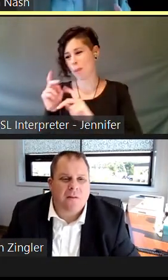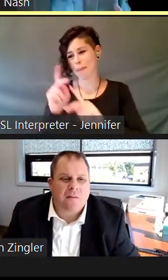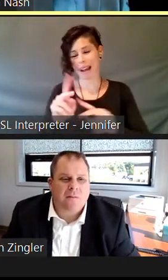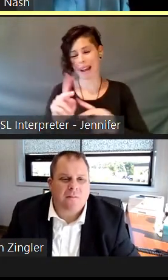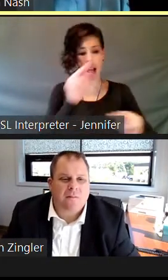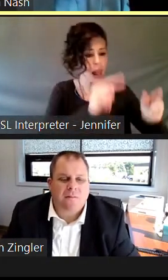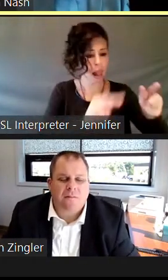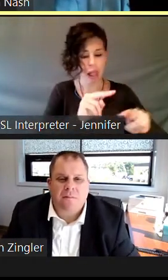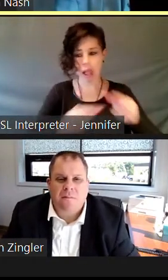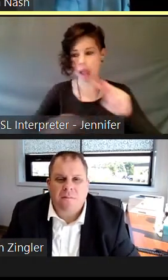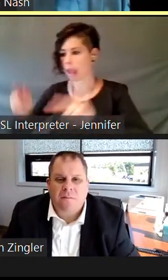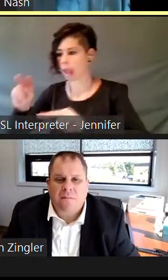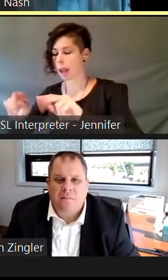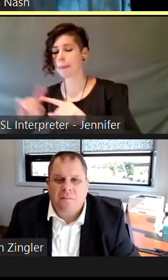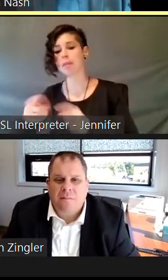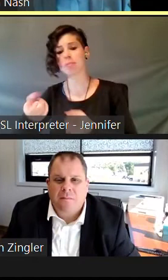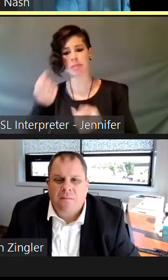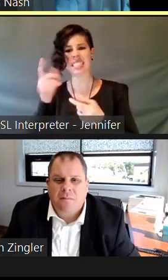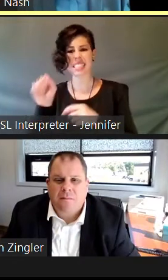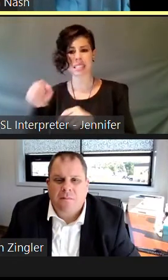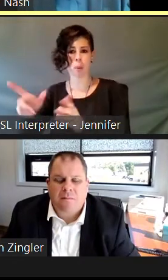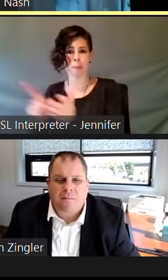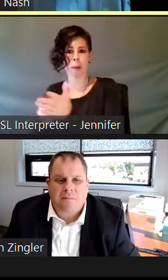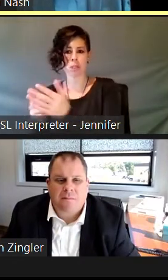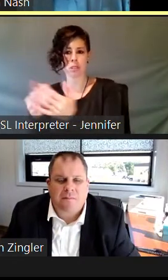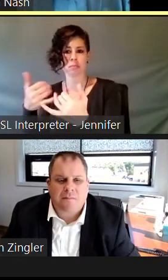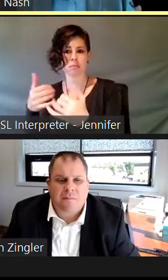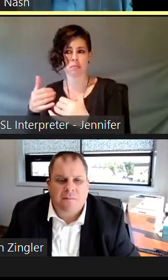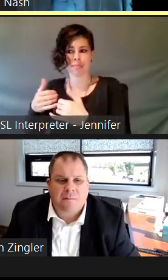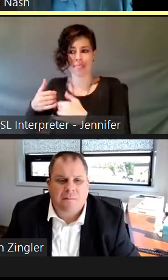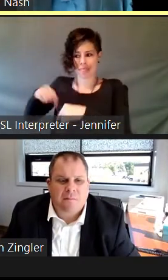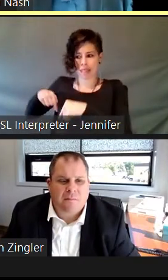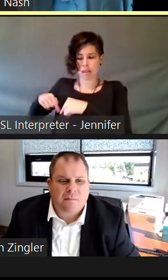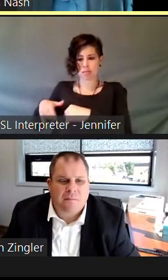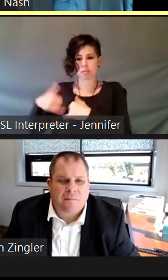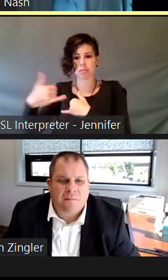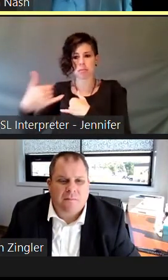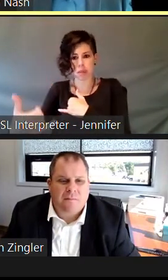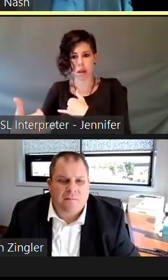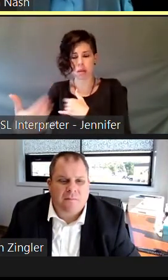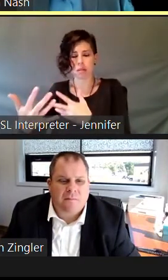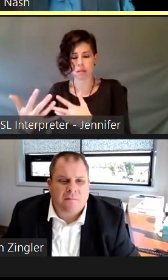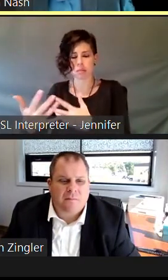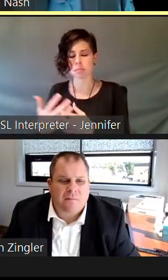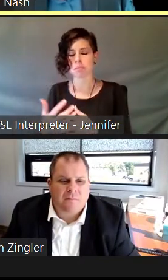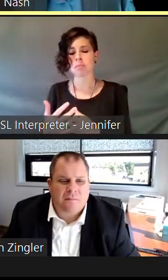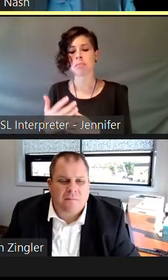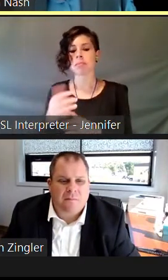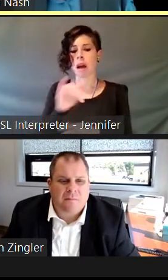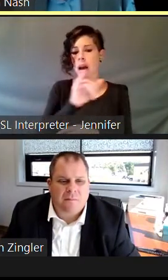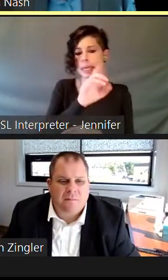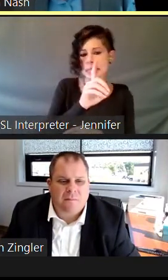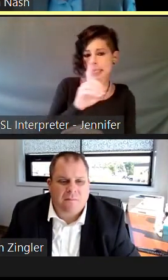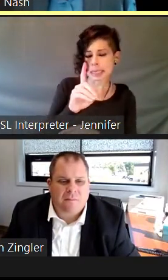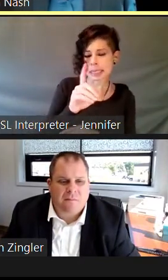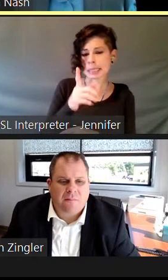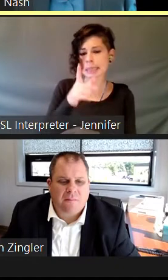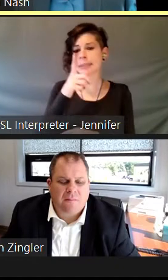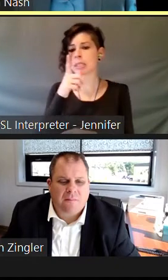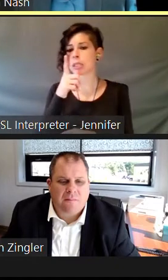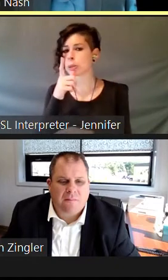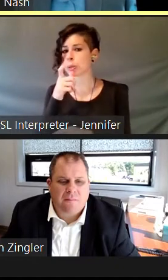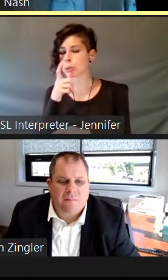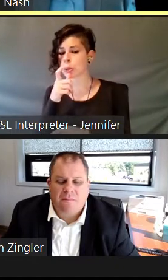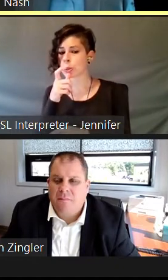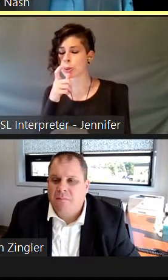were publishing at the time, and they may still be, where every state is in terms of IDD and who is